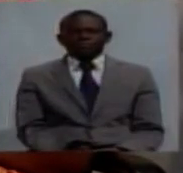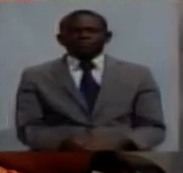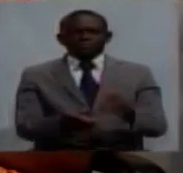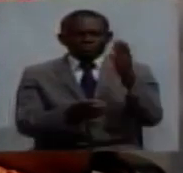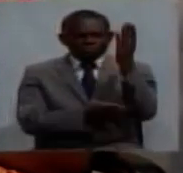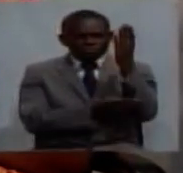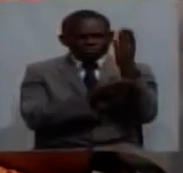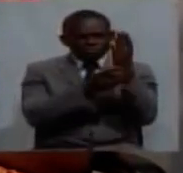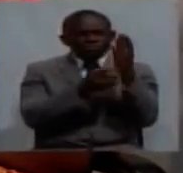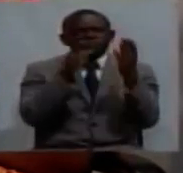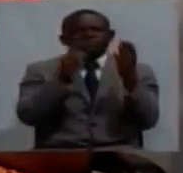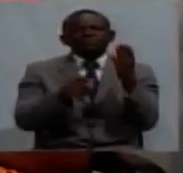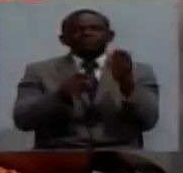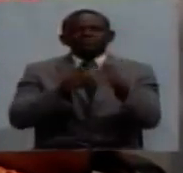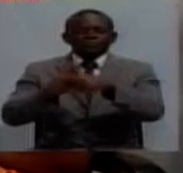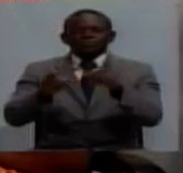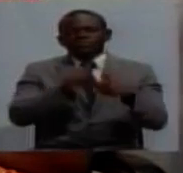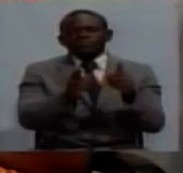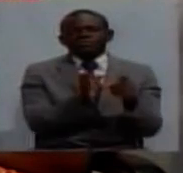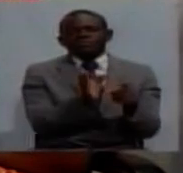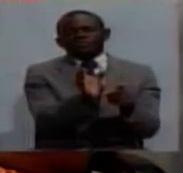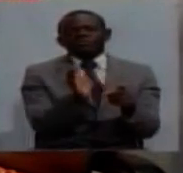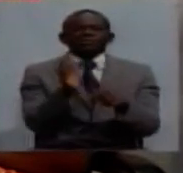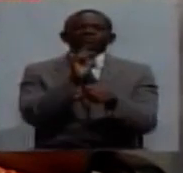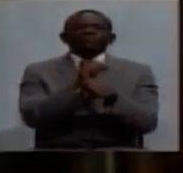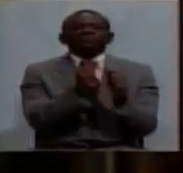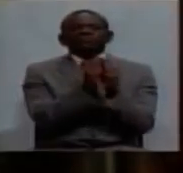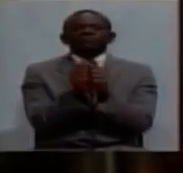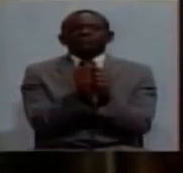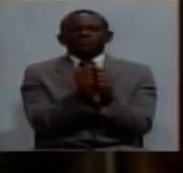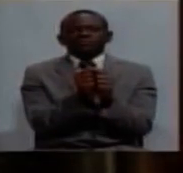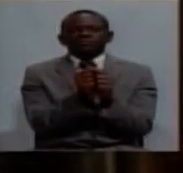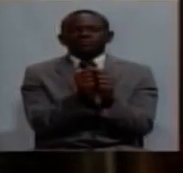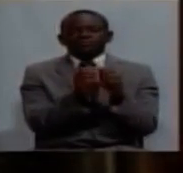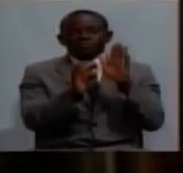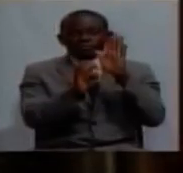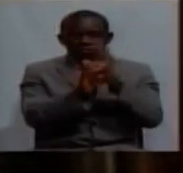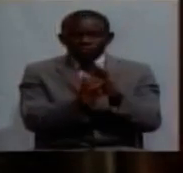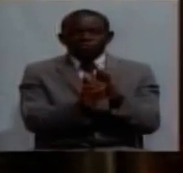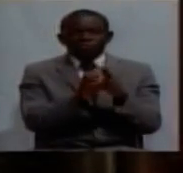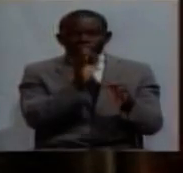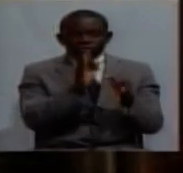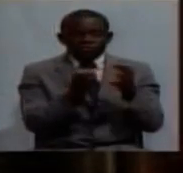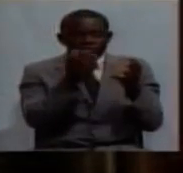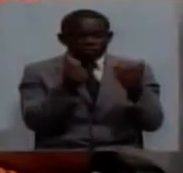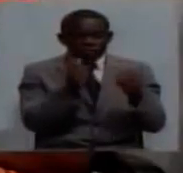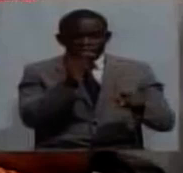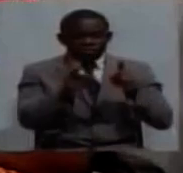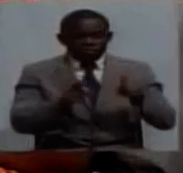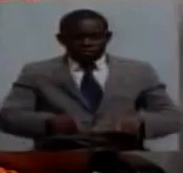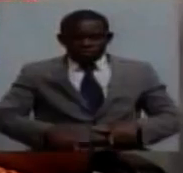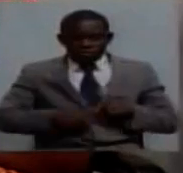multi-sectoral approach. So if we're looking at well-being, the issues, as I said, of health,